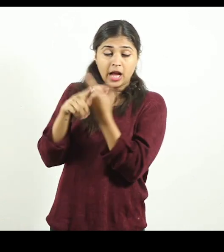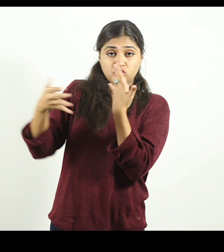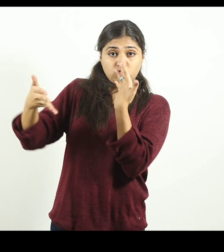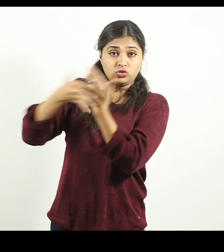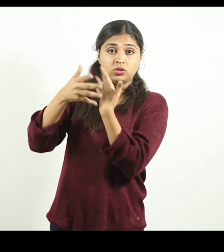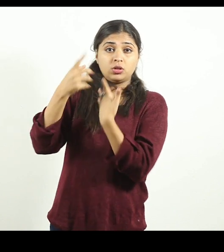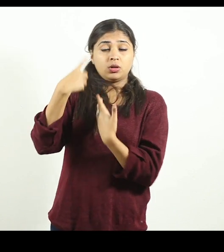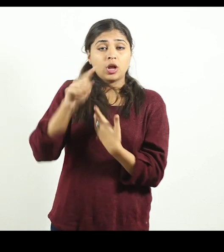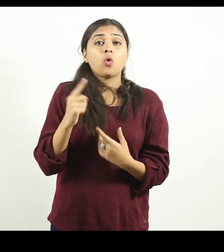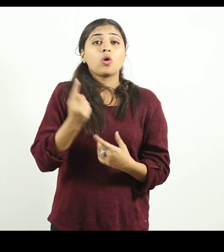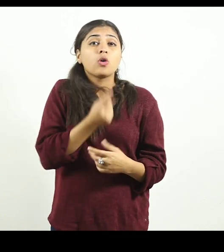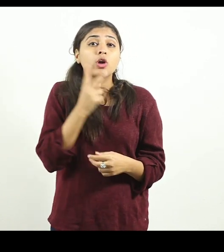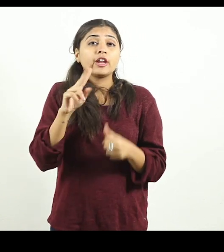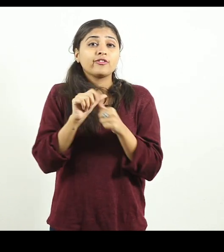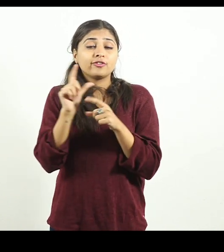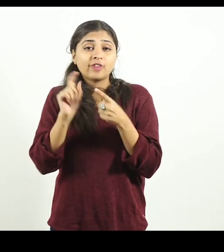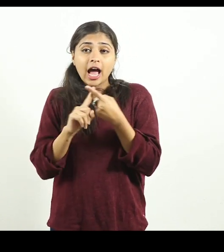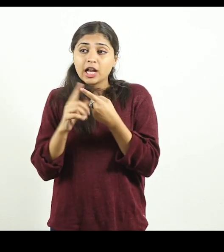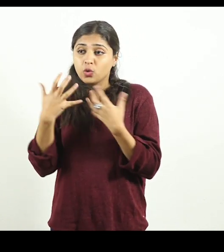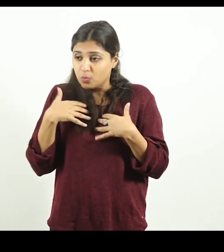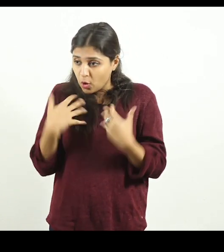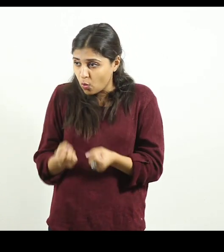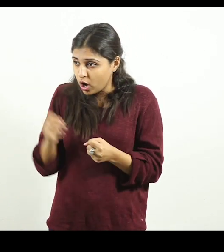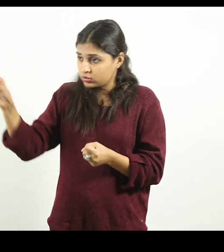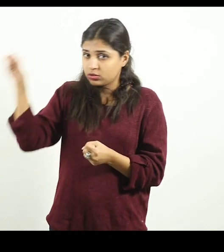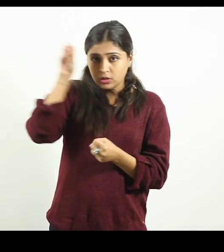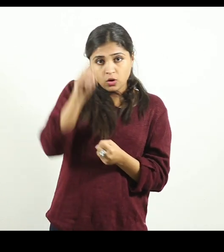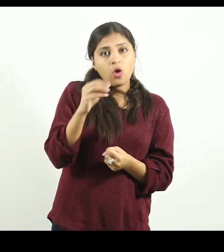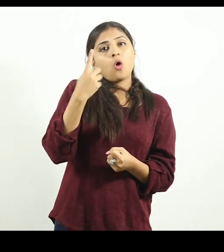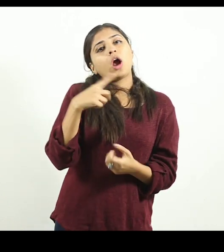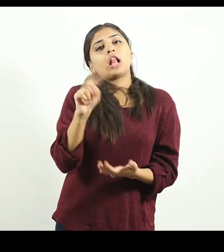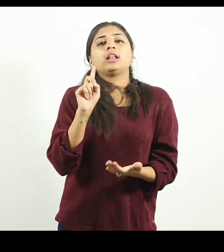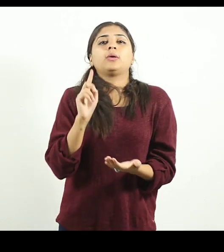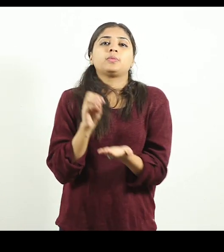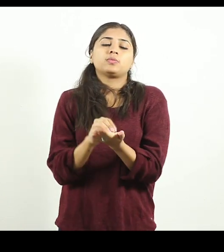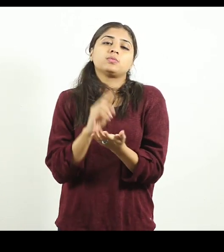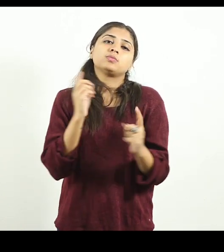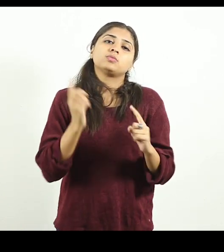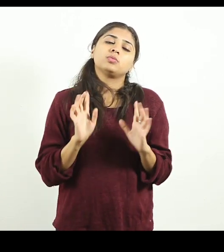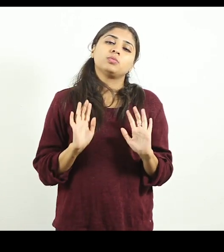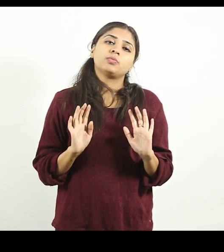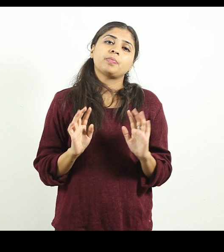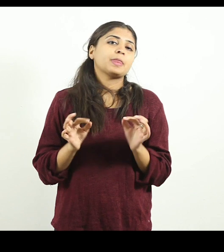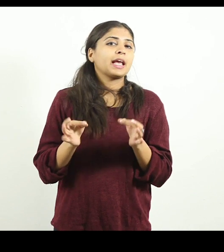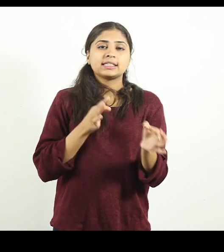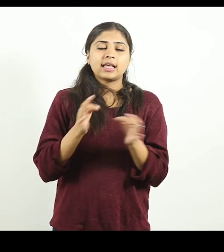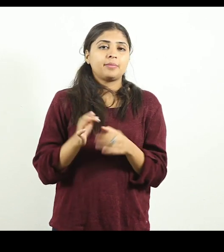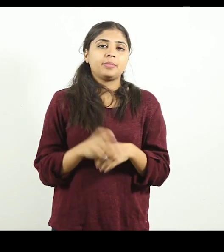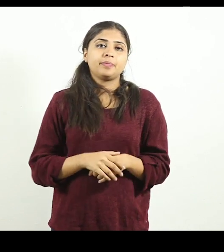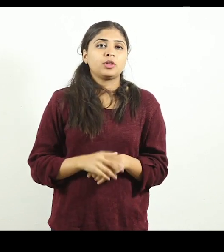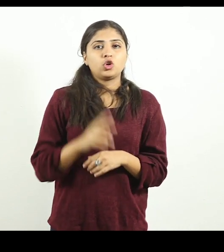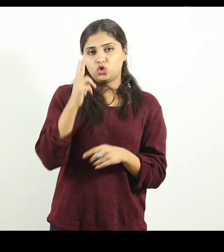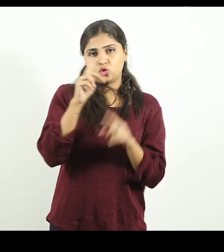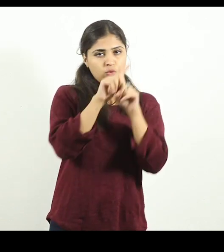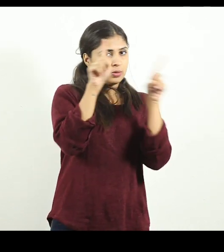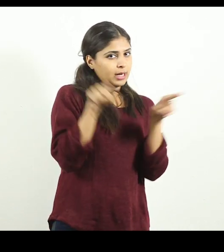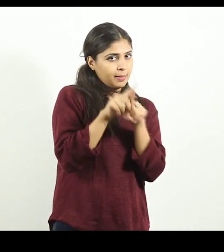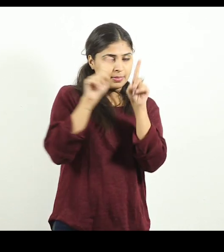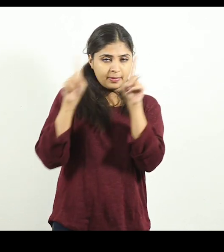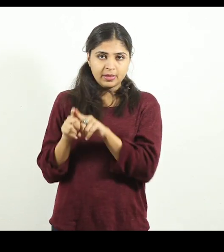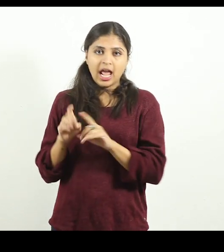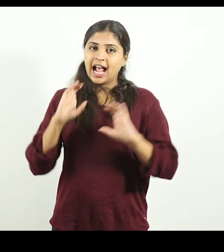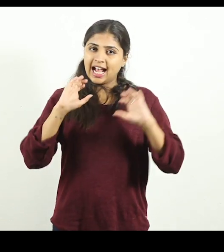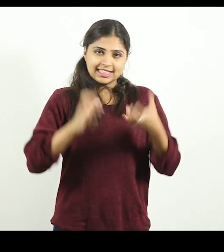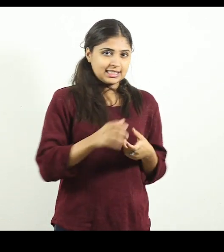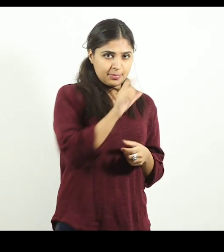database are permitted. For example, say we have two tables, a customer table that includes all the customer data